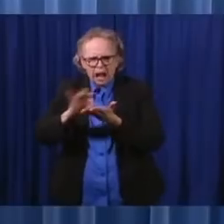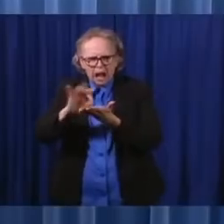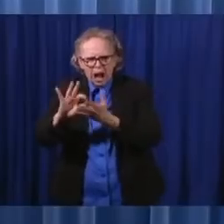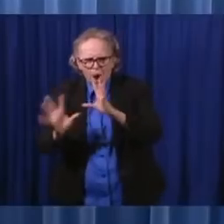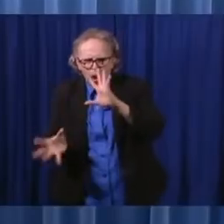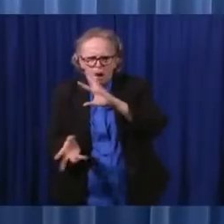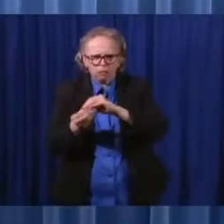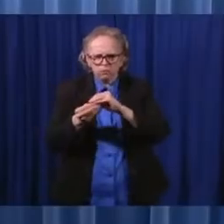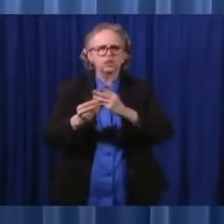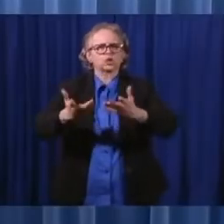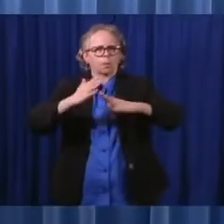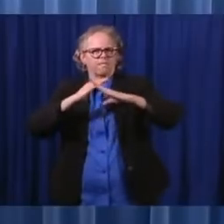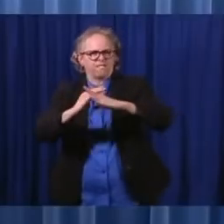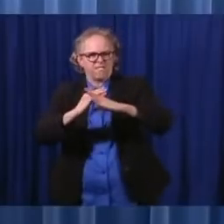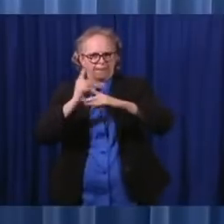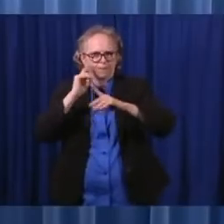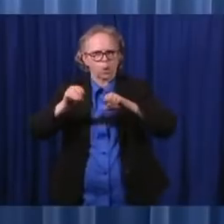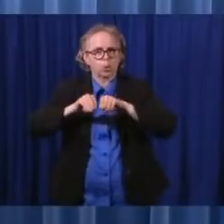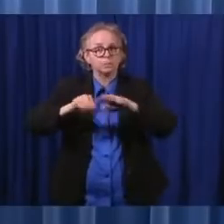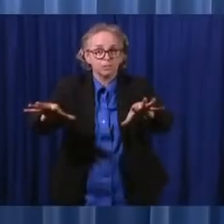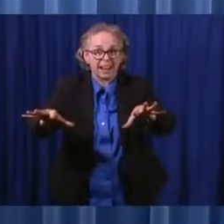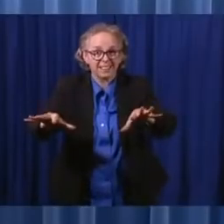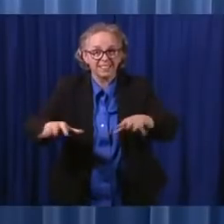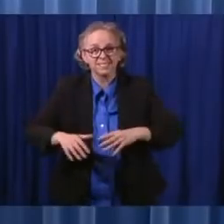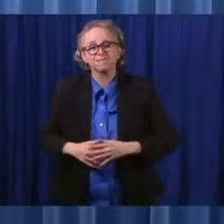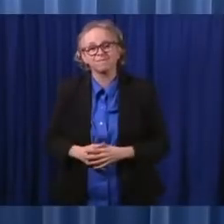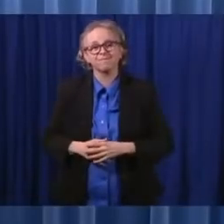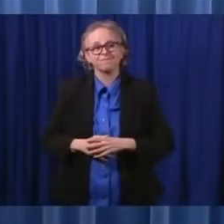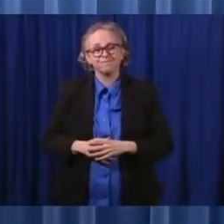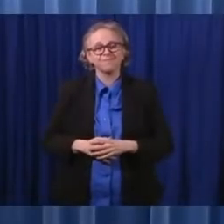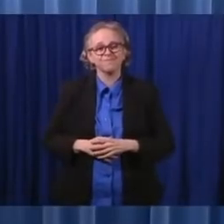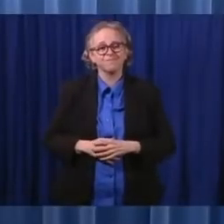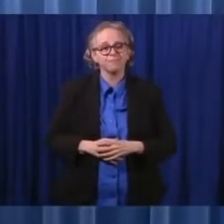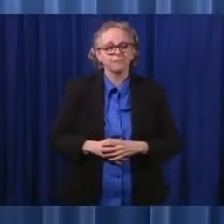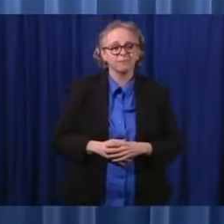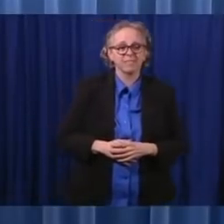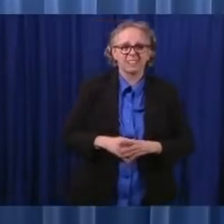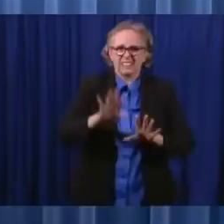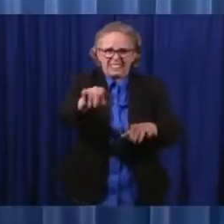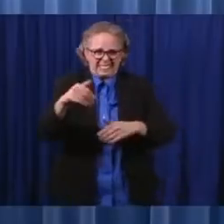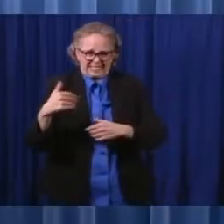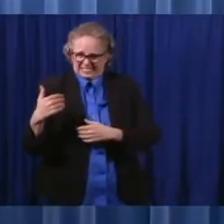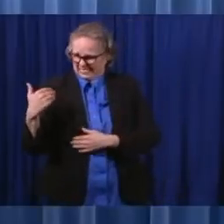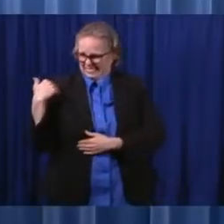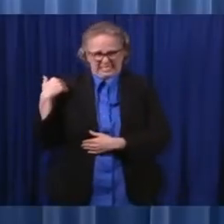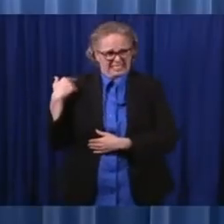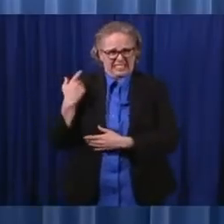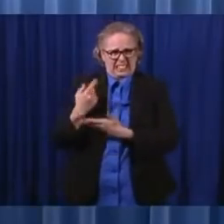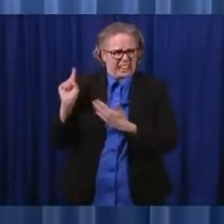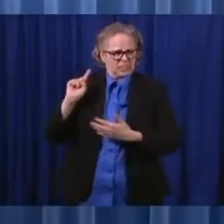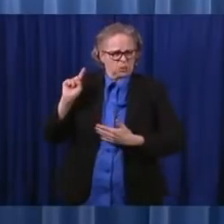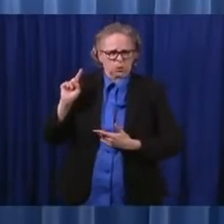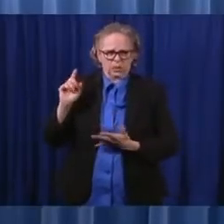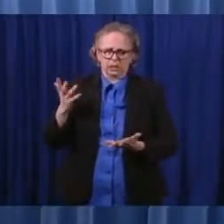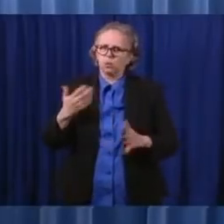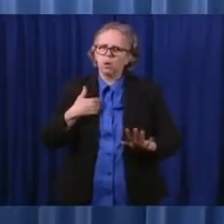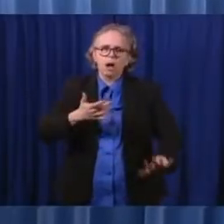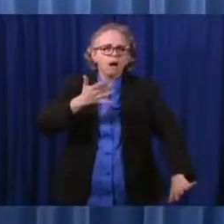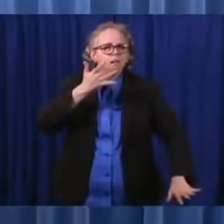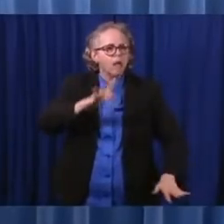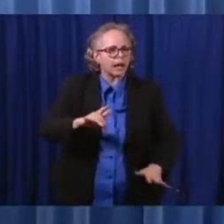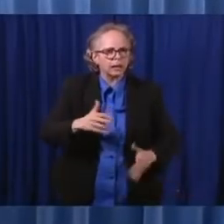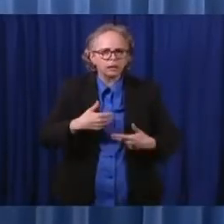together. It's been my pleasure this week, in the last 7 days, to be on the phone with our state university presidents, both